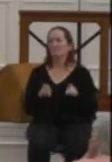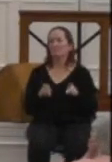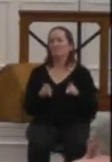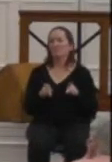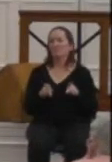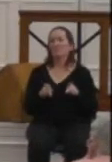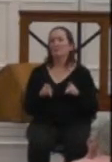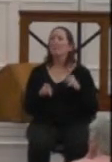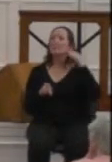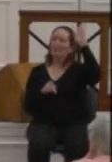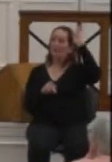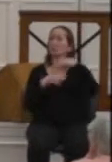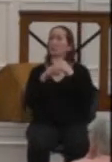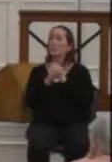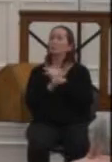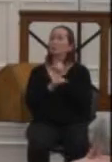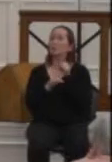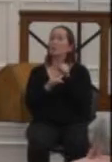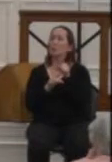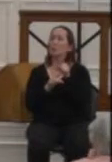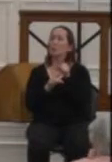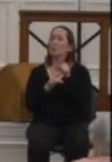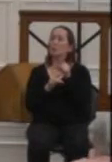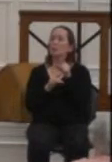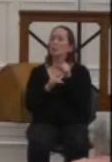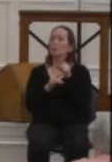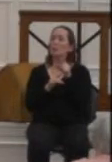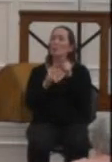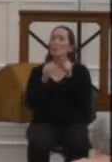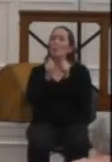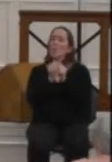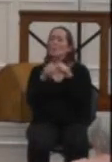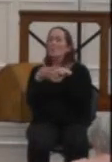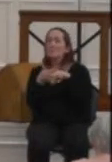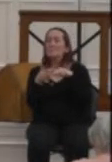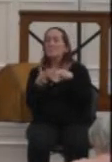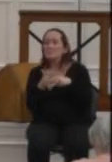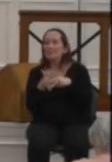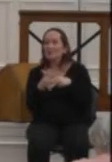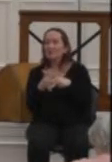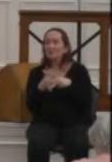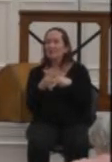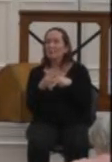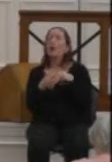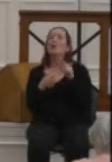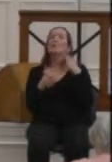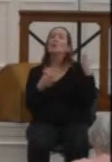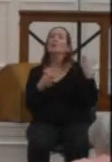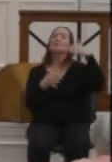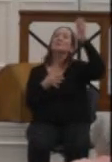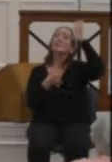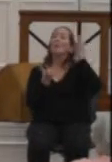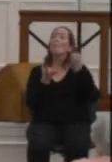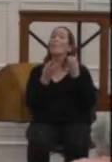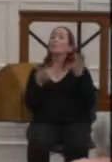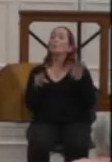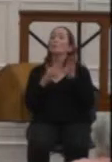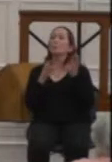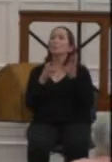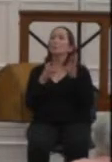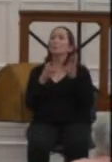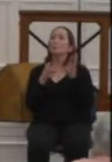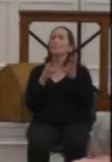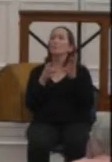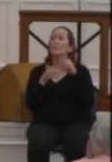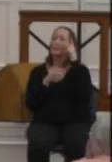You see, God created you with intentionality. There are things that God desired to do. I want you to